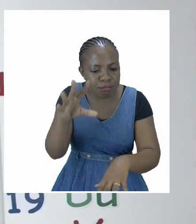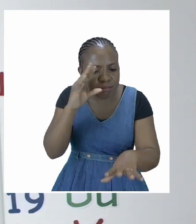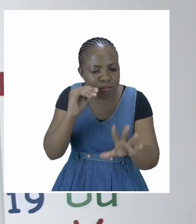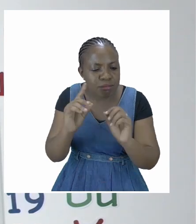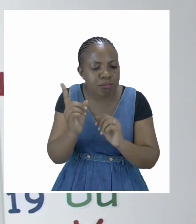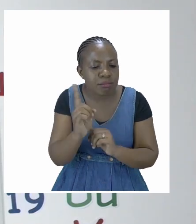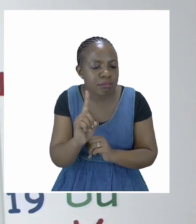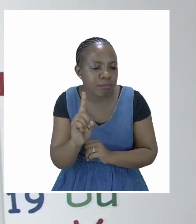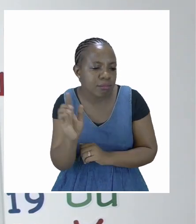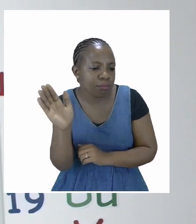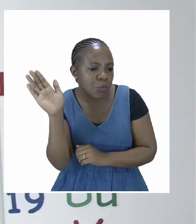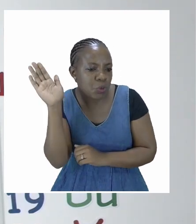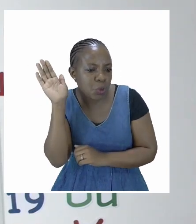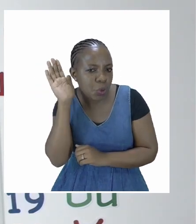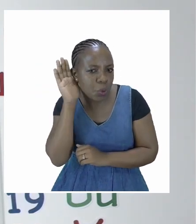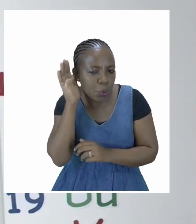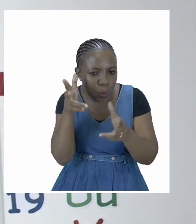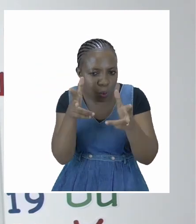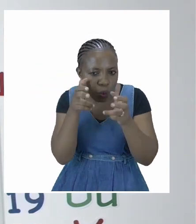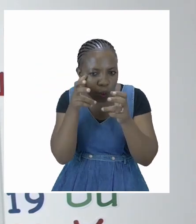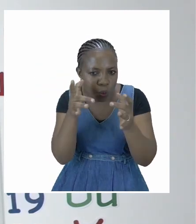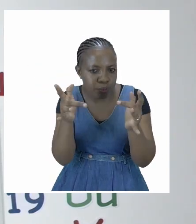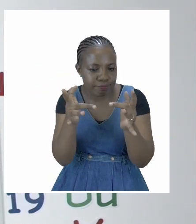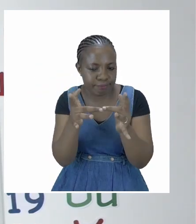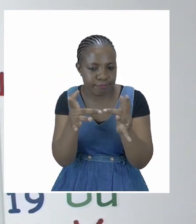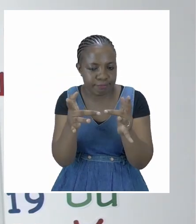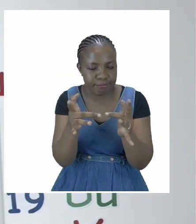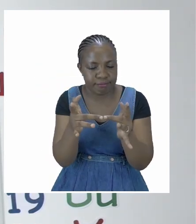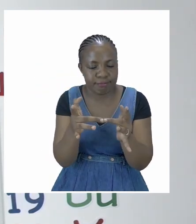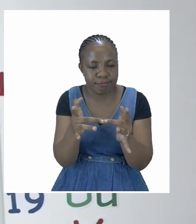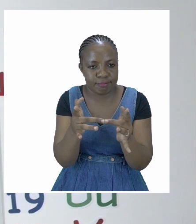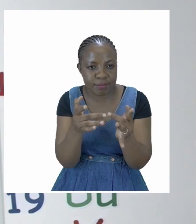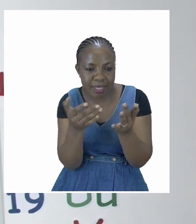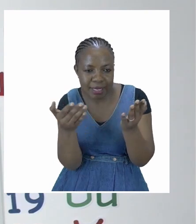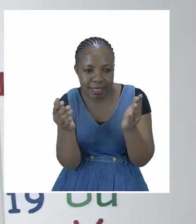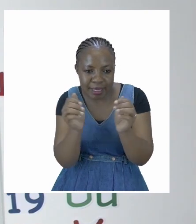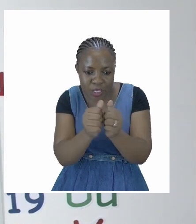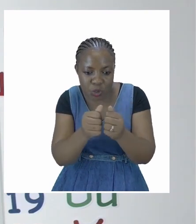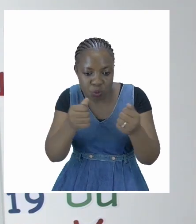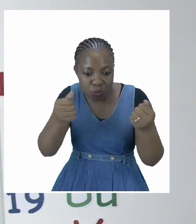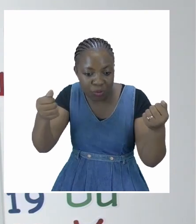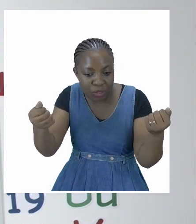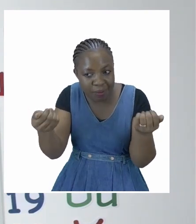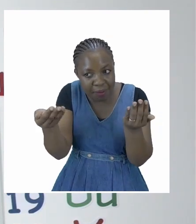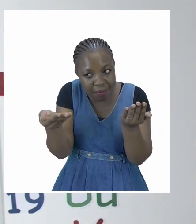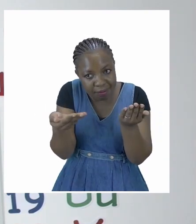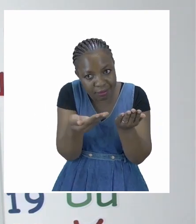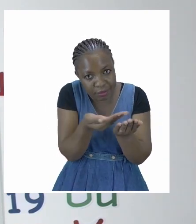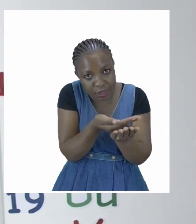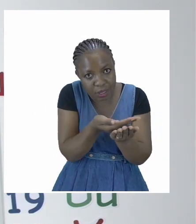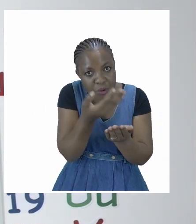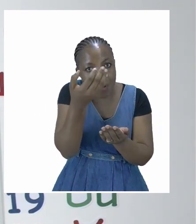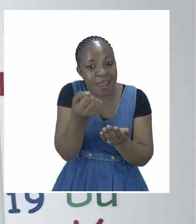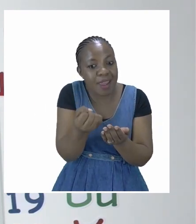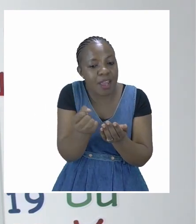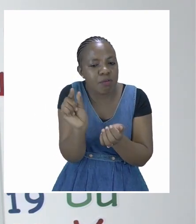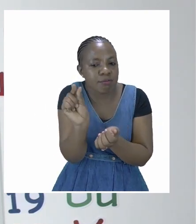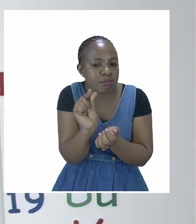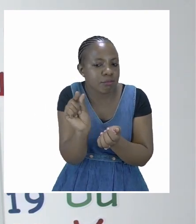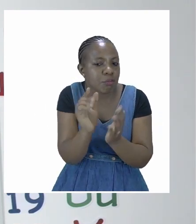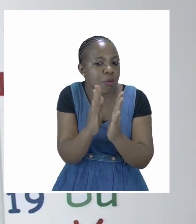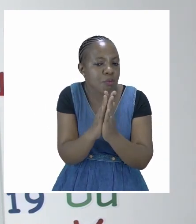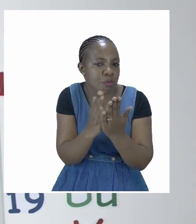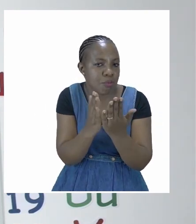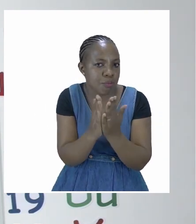or watching online. Inside the newspapers, there is an insert of the lesson